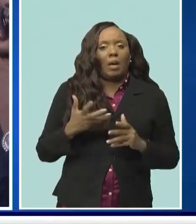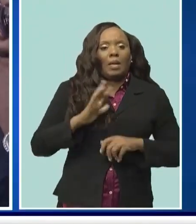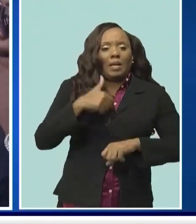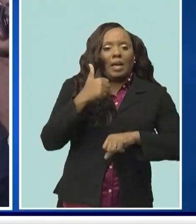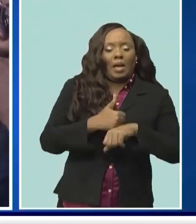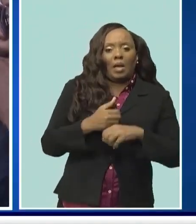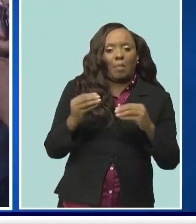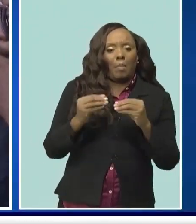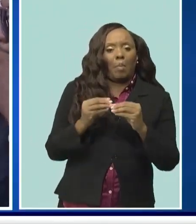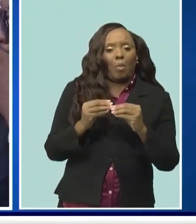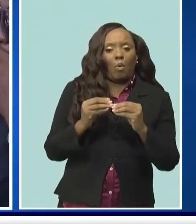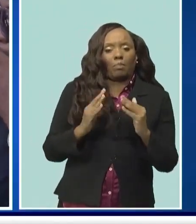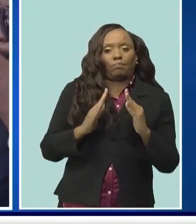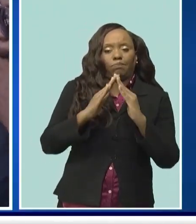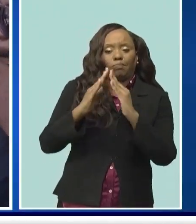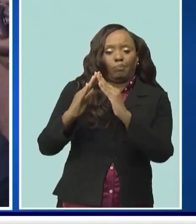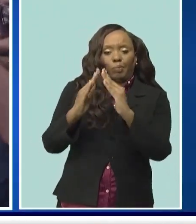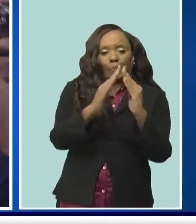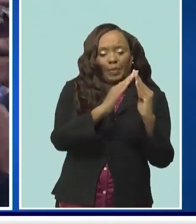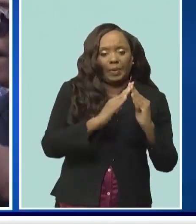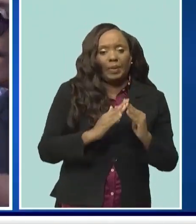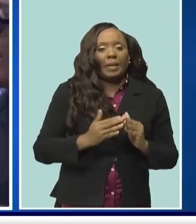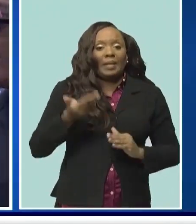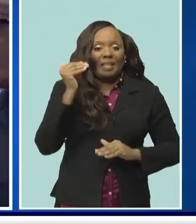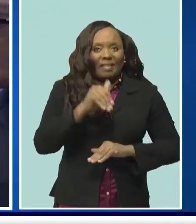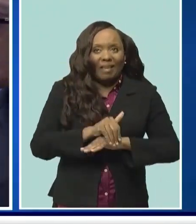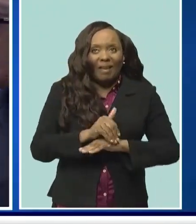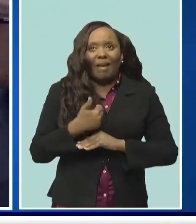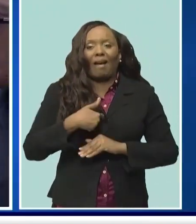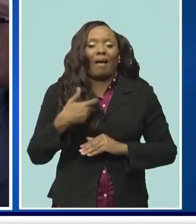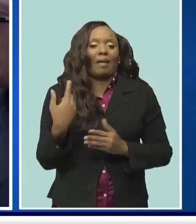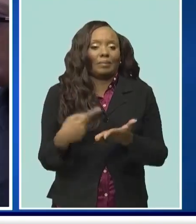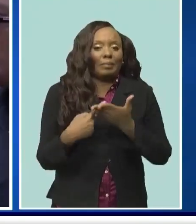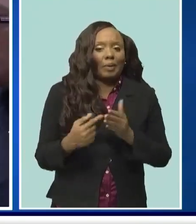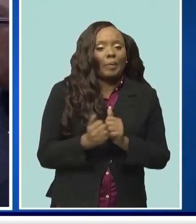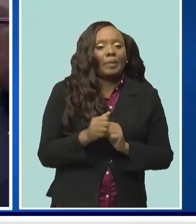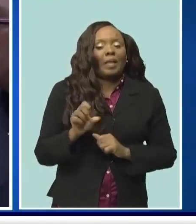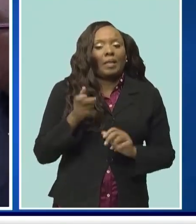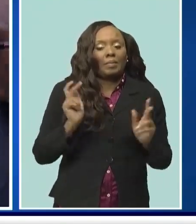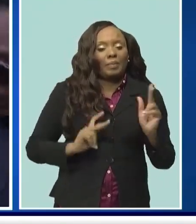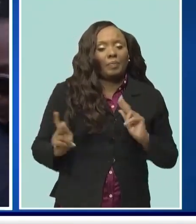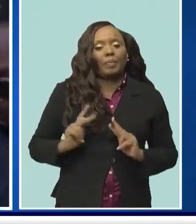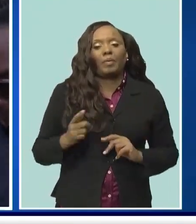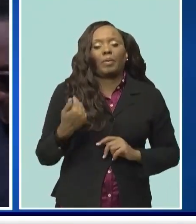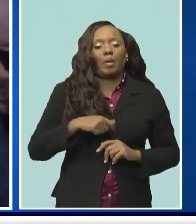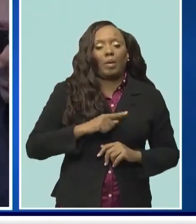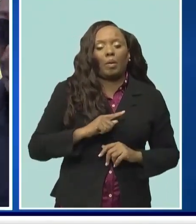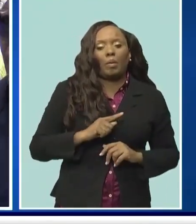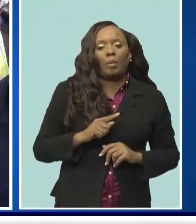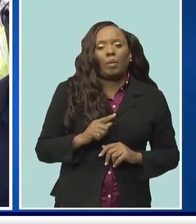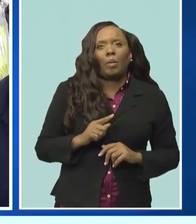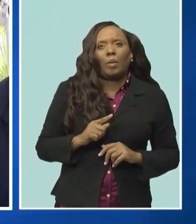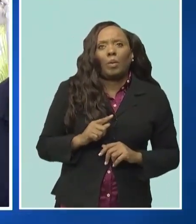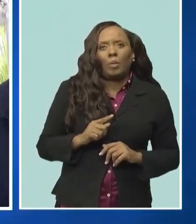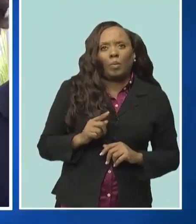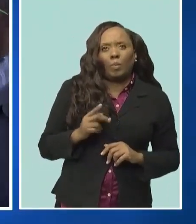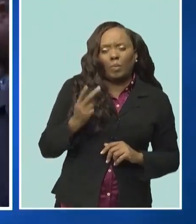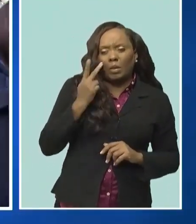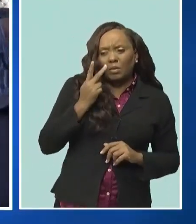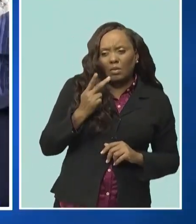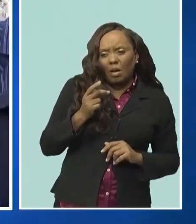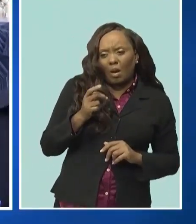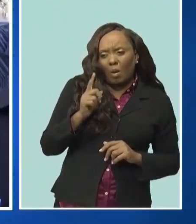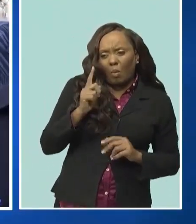additional kiosks. Last night, as I said, I spoke with the others, and we've looked at one of the locations in the area where we are